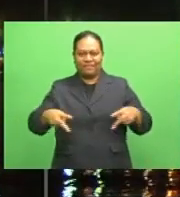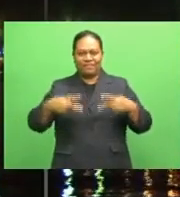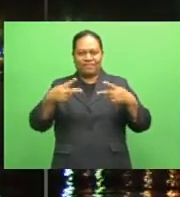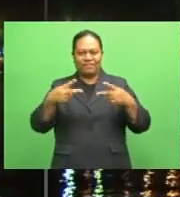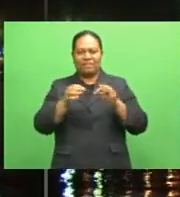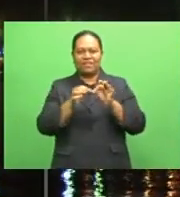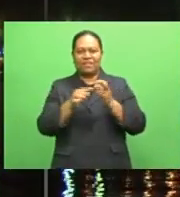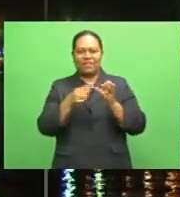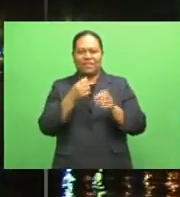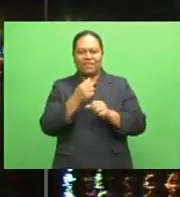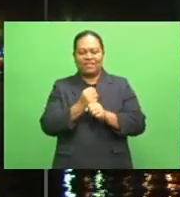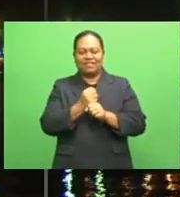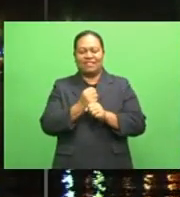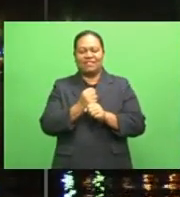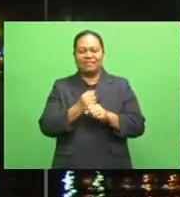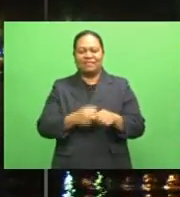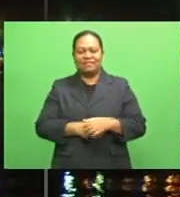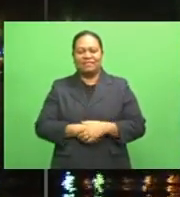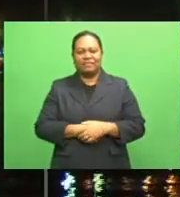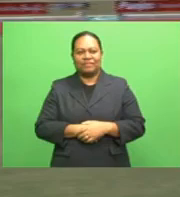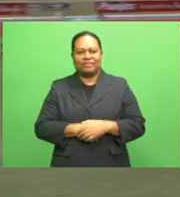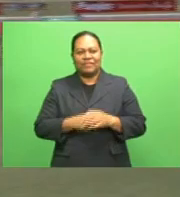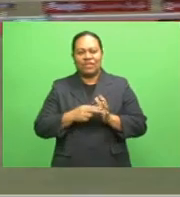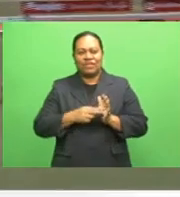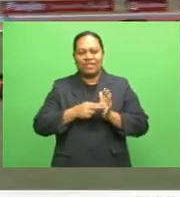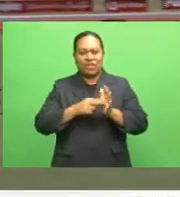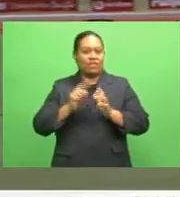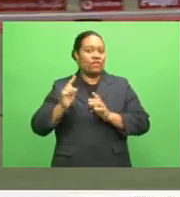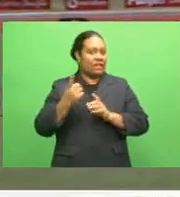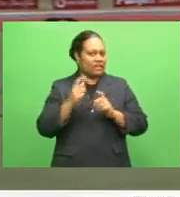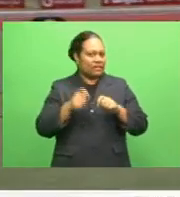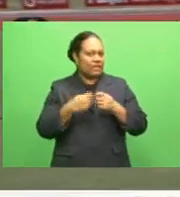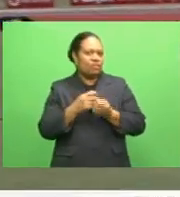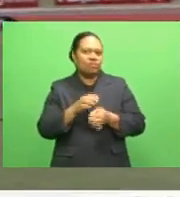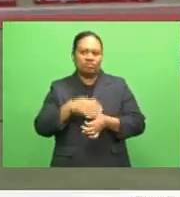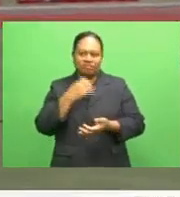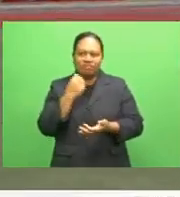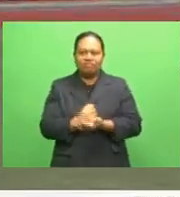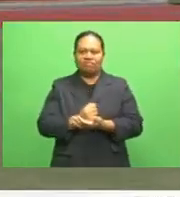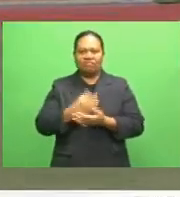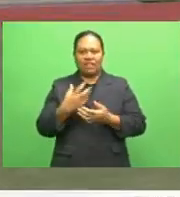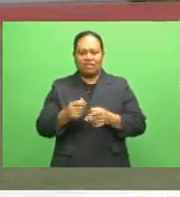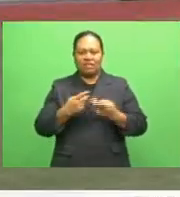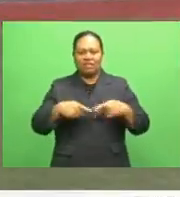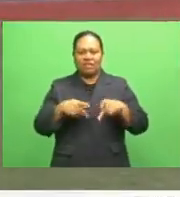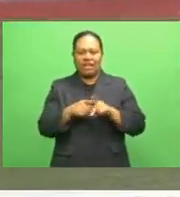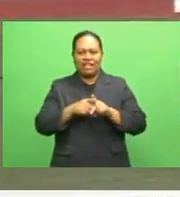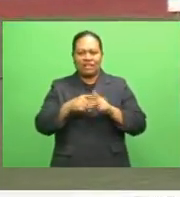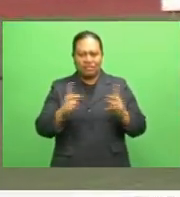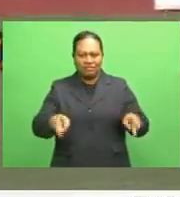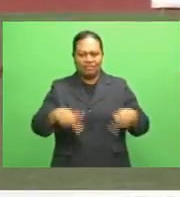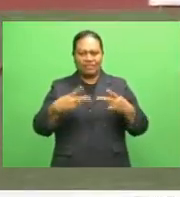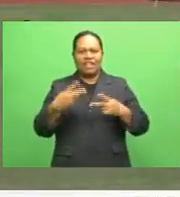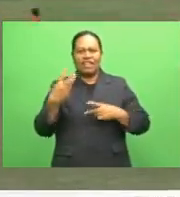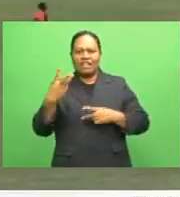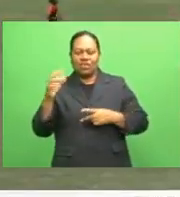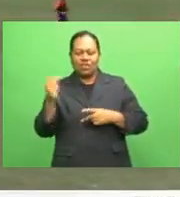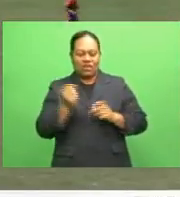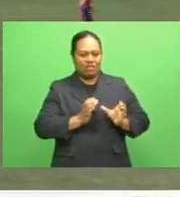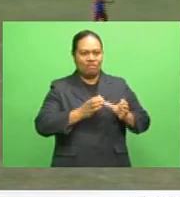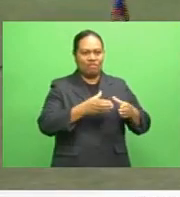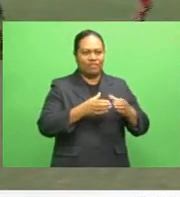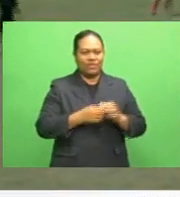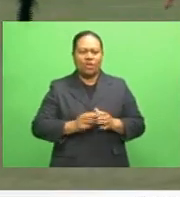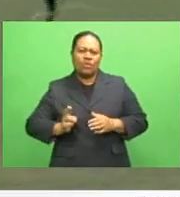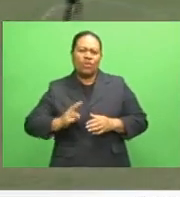Punjab's Battle of the Giants semi-finals. Nandi was the first team to secure a semi-final spot after three wins in the pool stages.